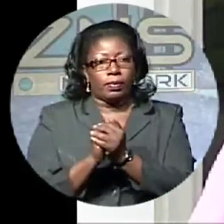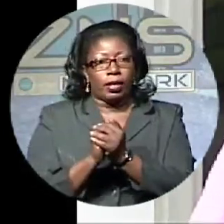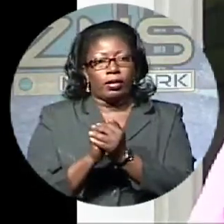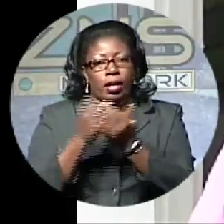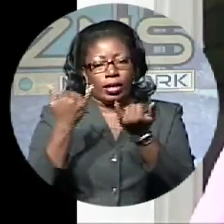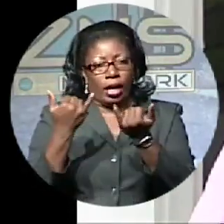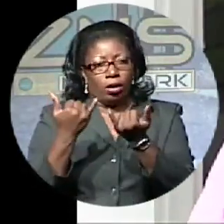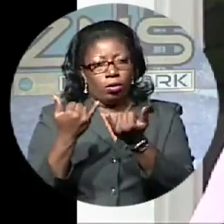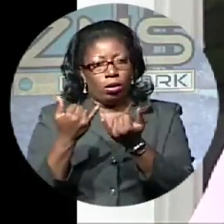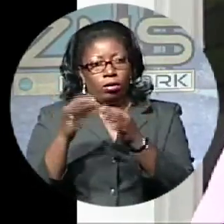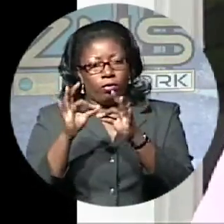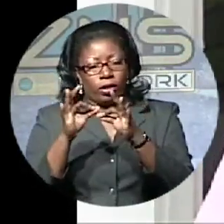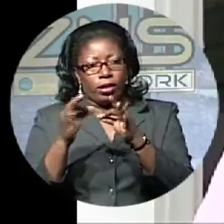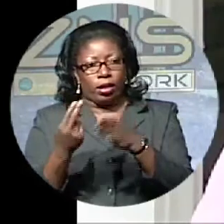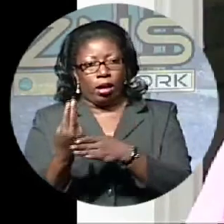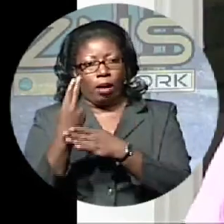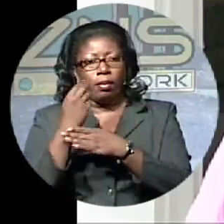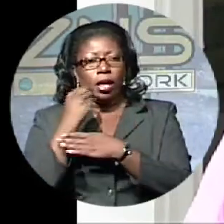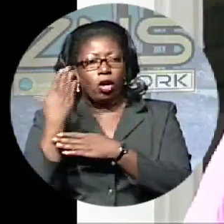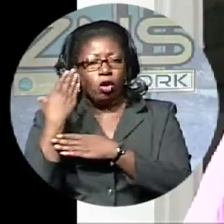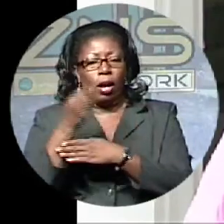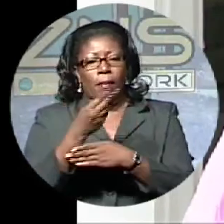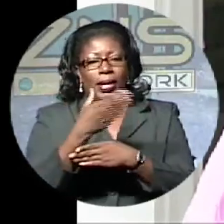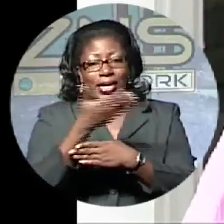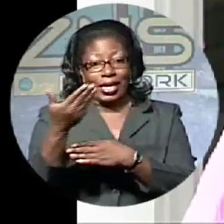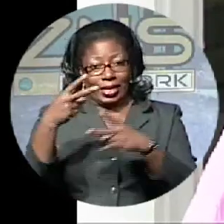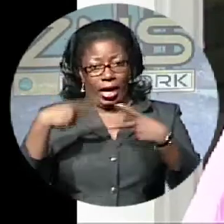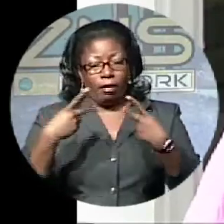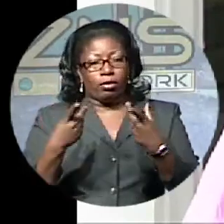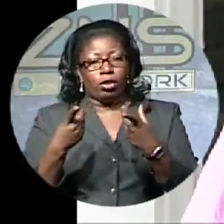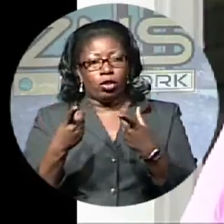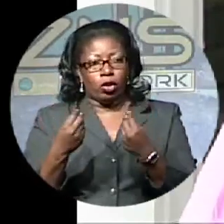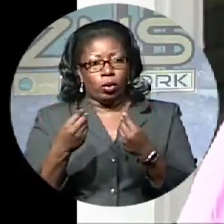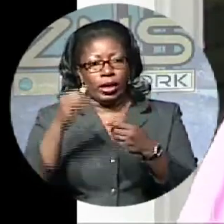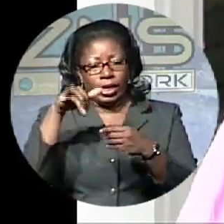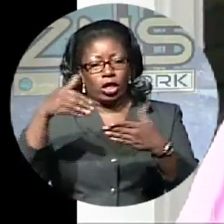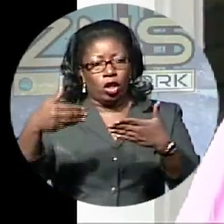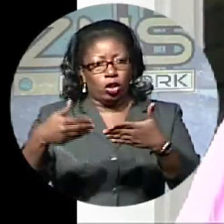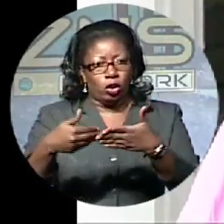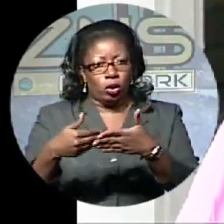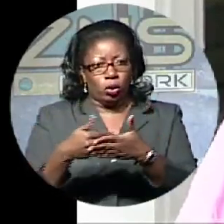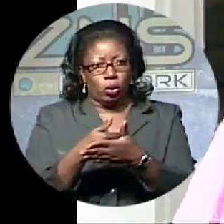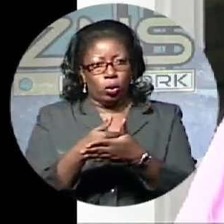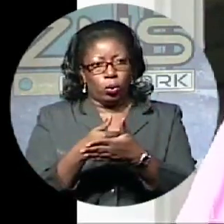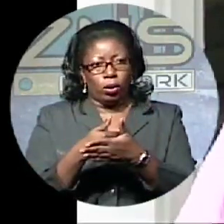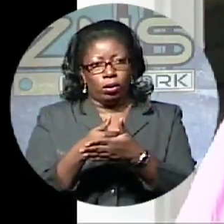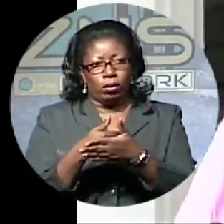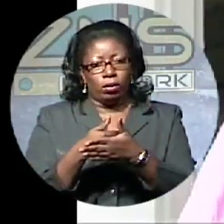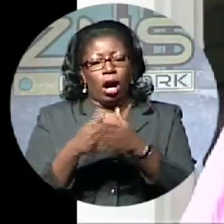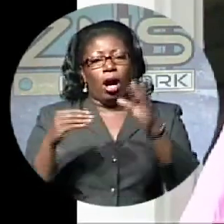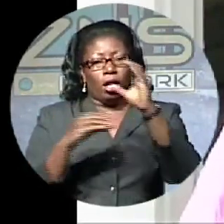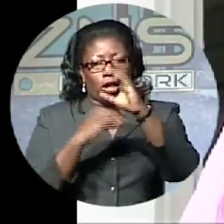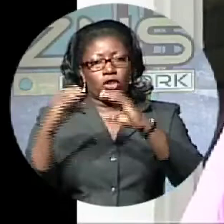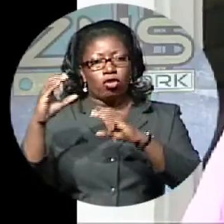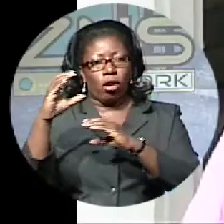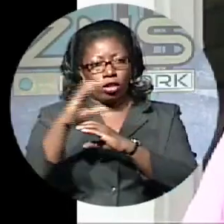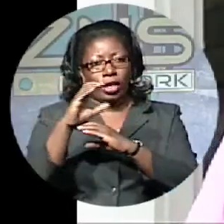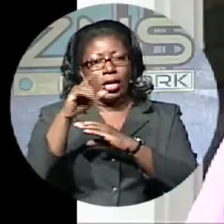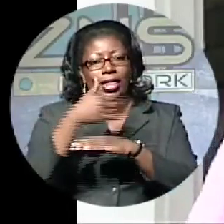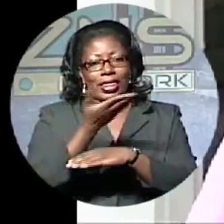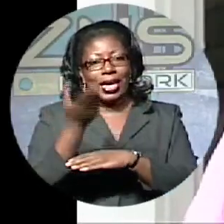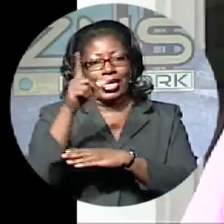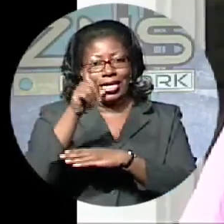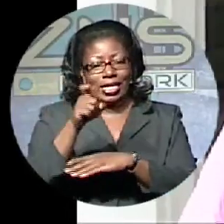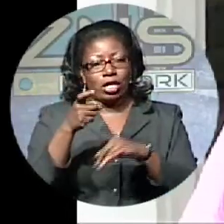their homes, there are a lot of things they have to do. Those who are going to have new new construction, that they need